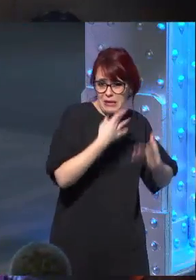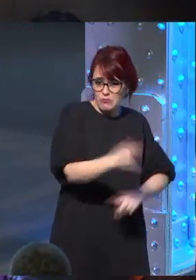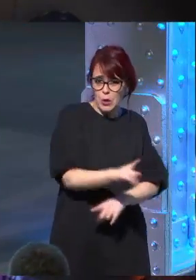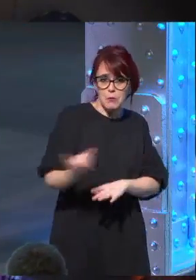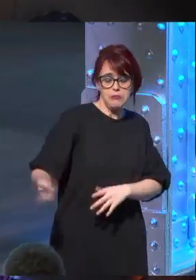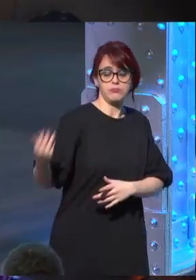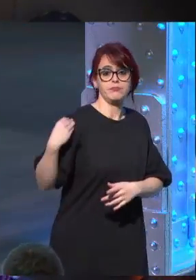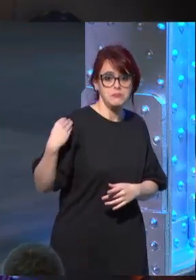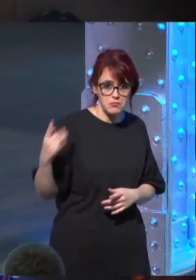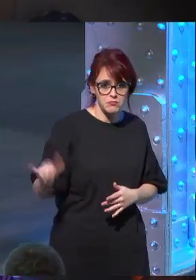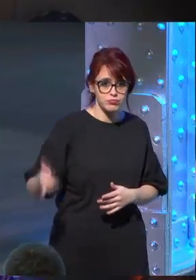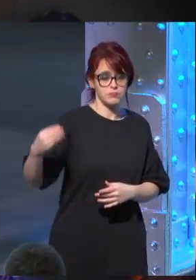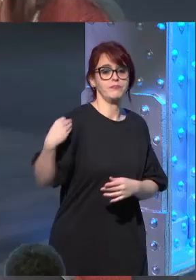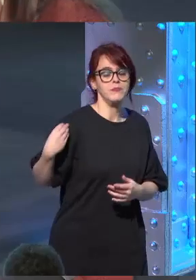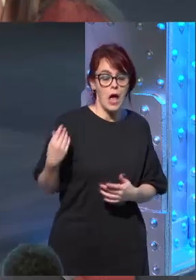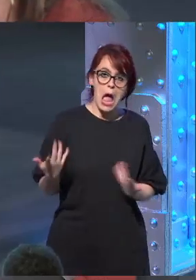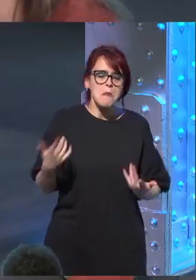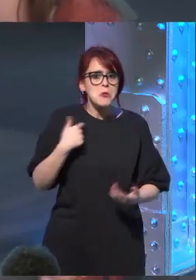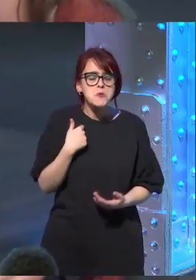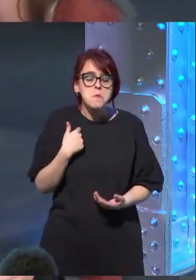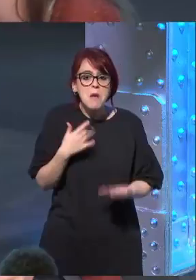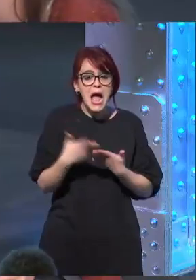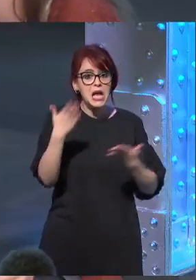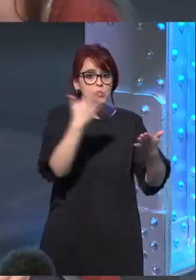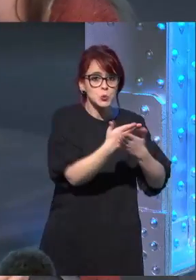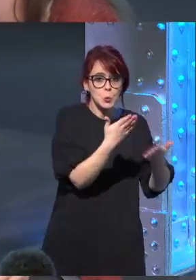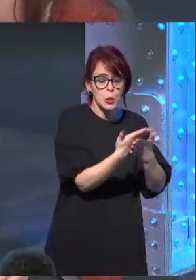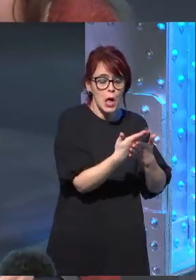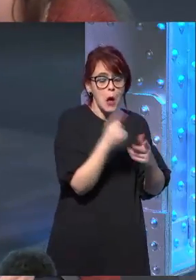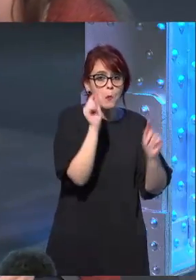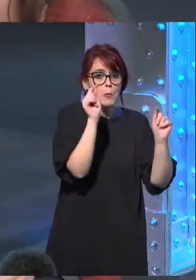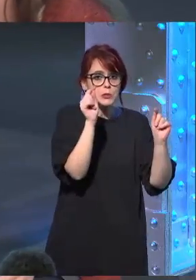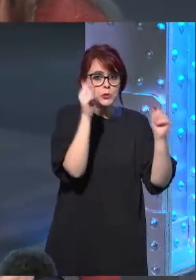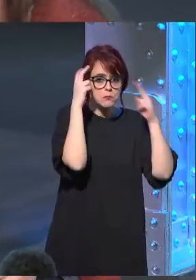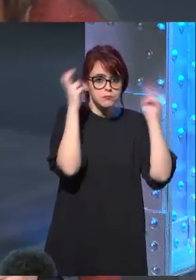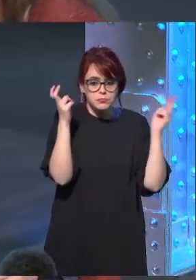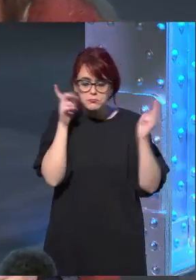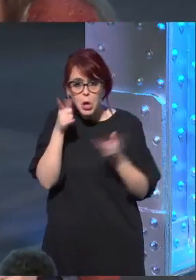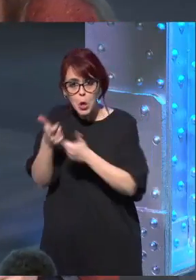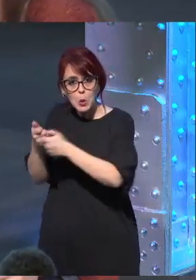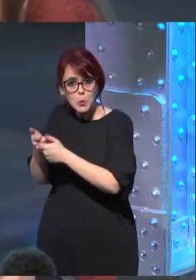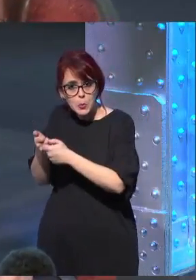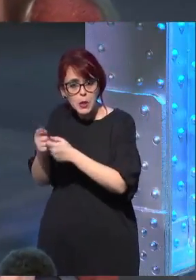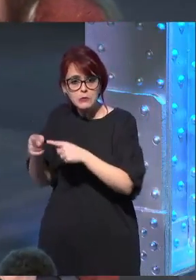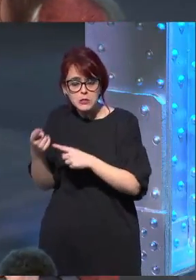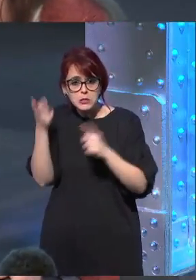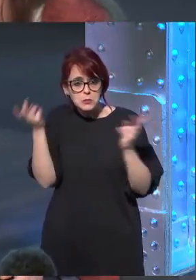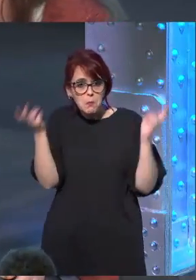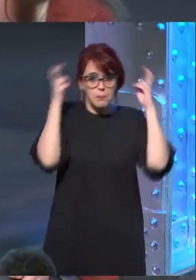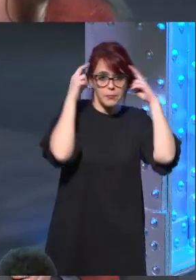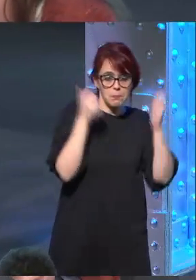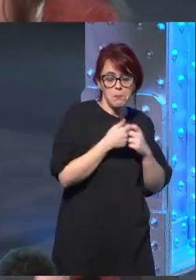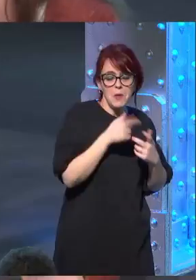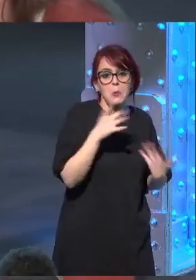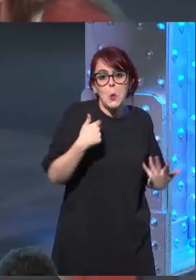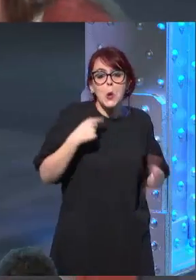in what you're studying? I haven't had any problems until now to be studying and quit